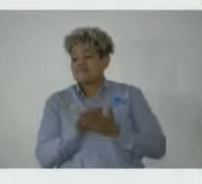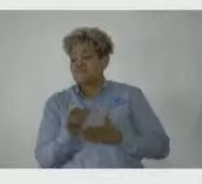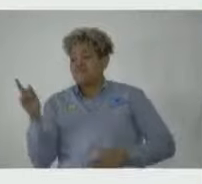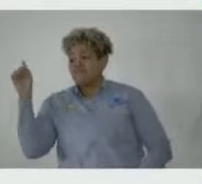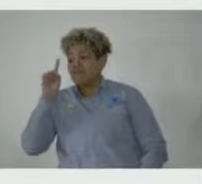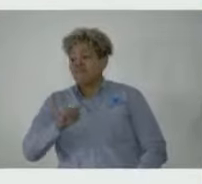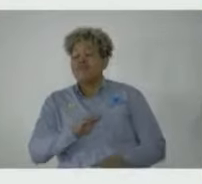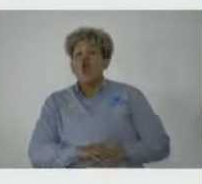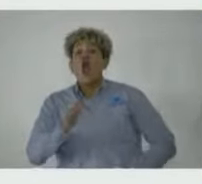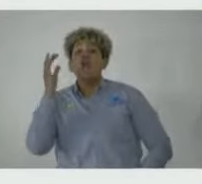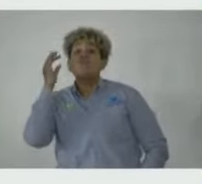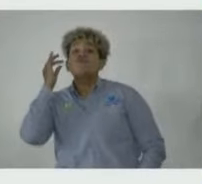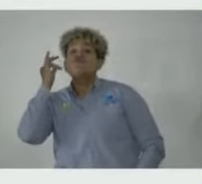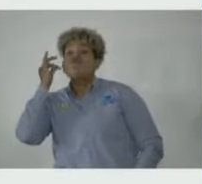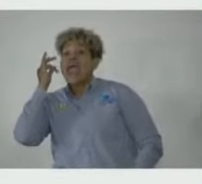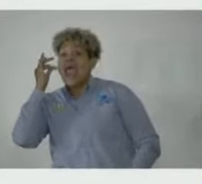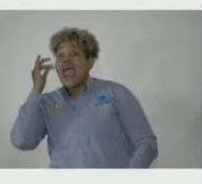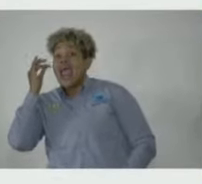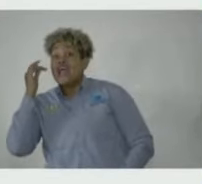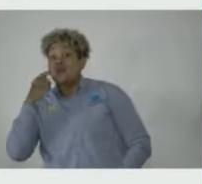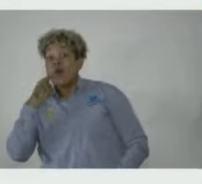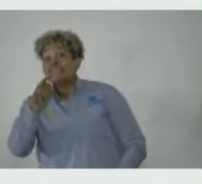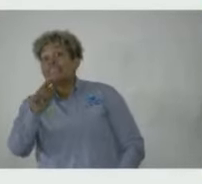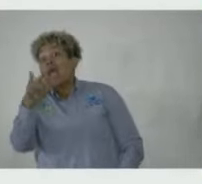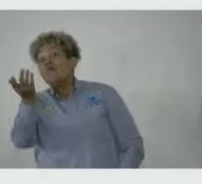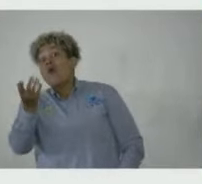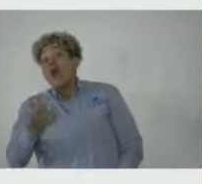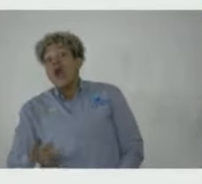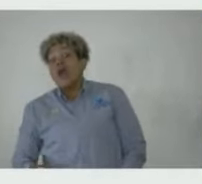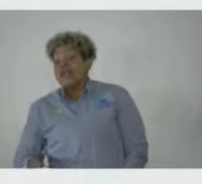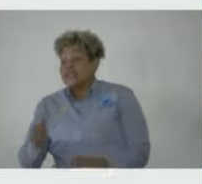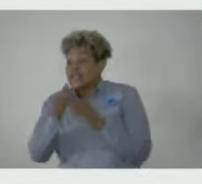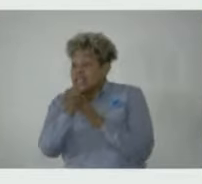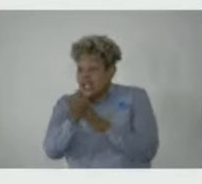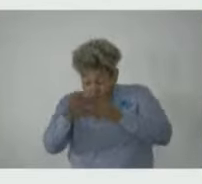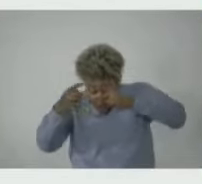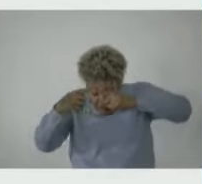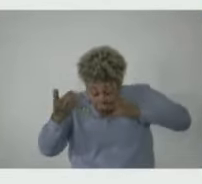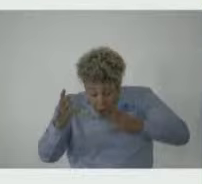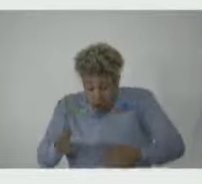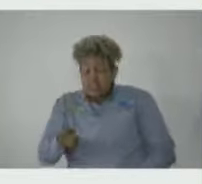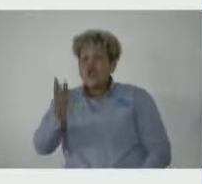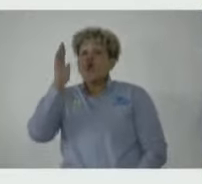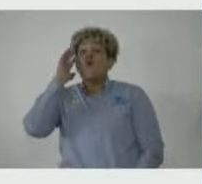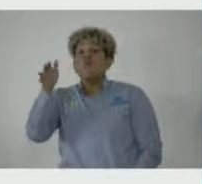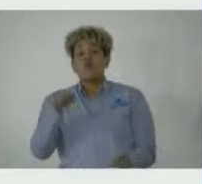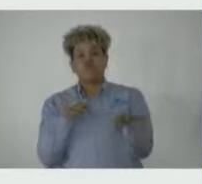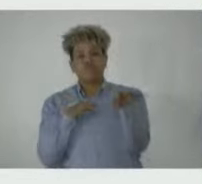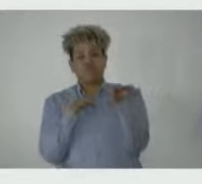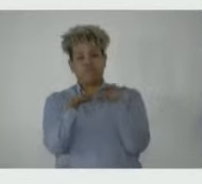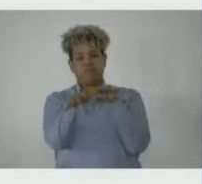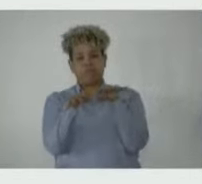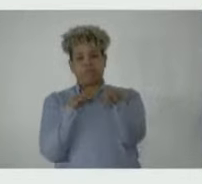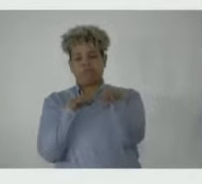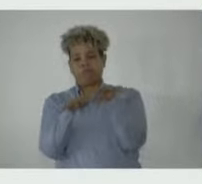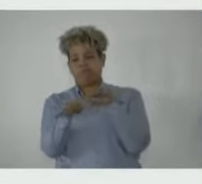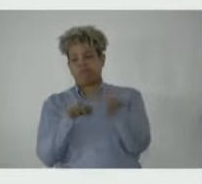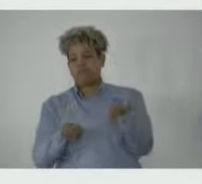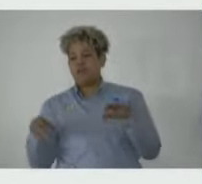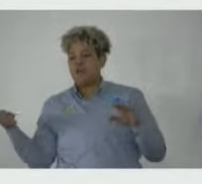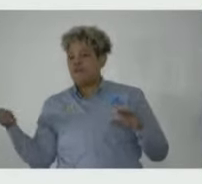on radio and said that the Leader of the Opposition would outline his